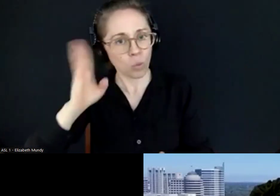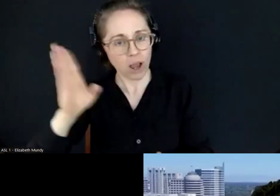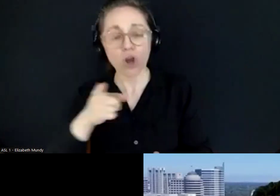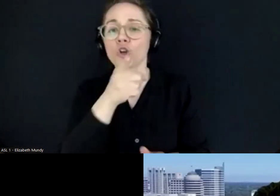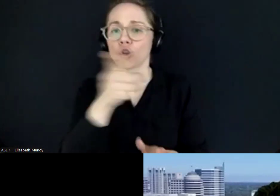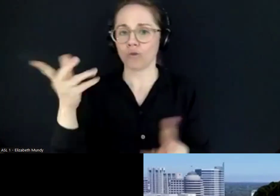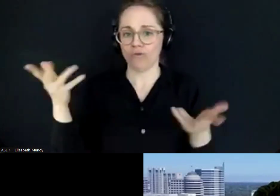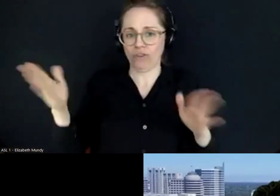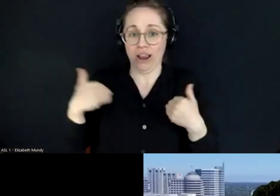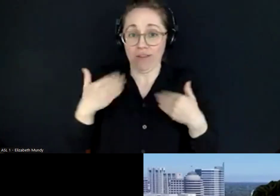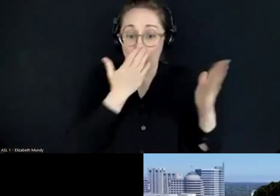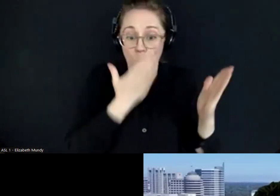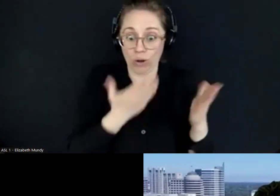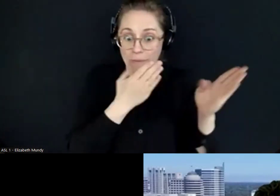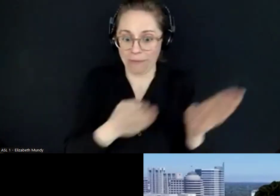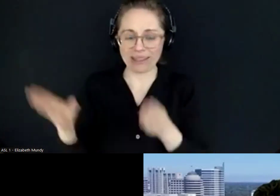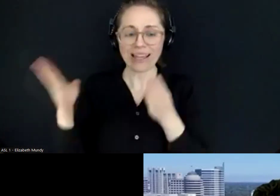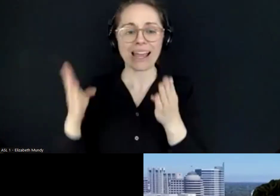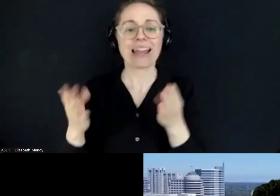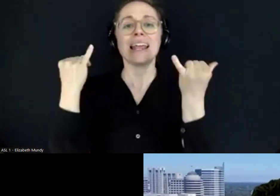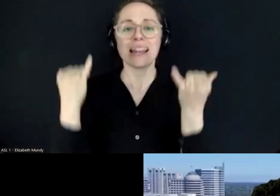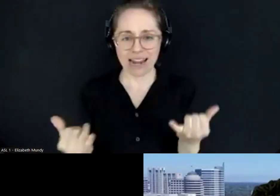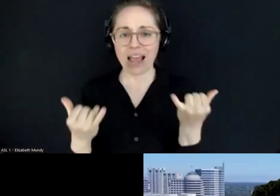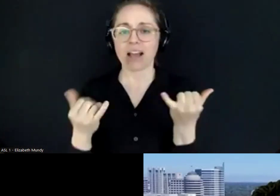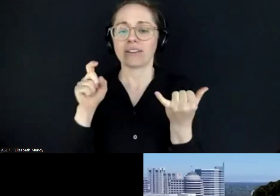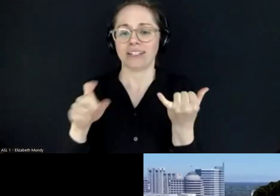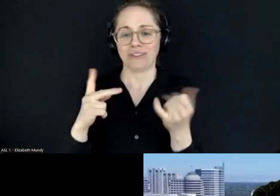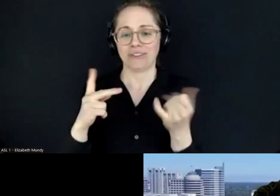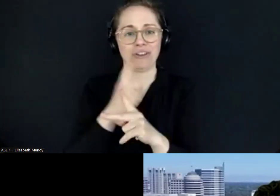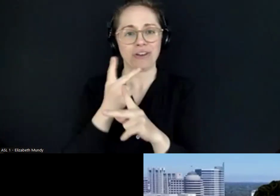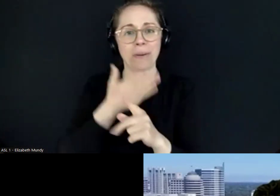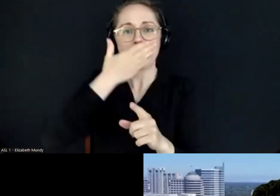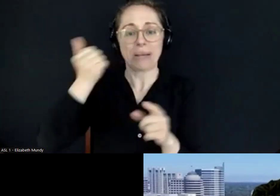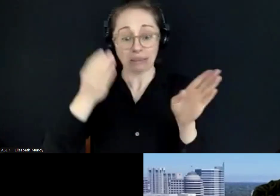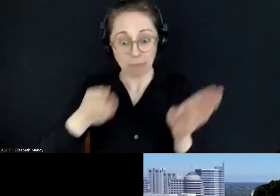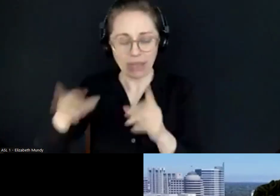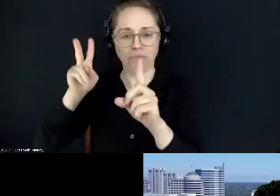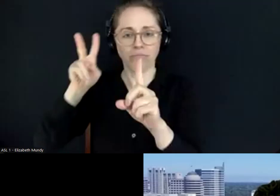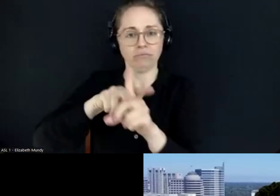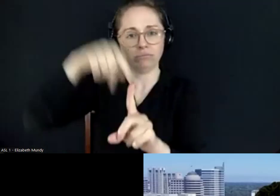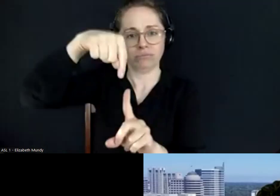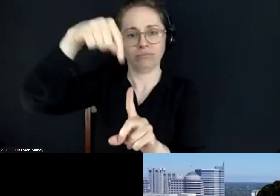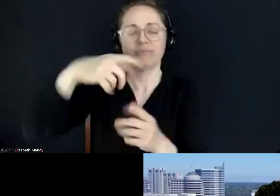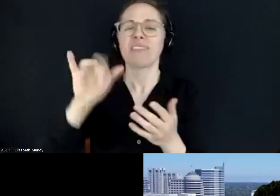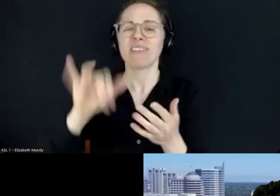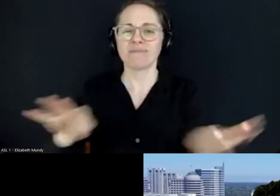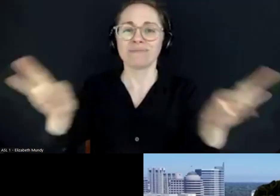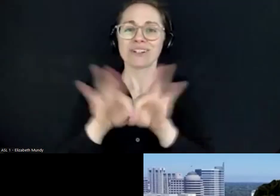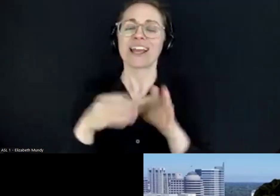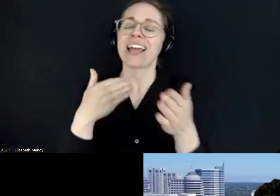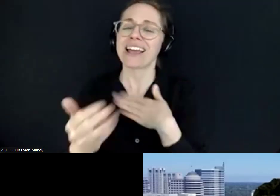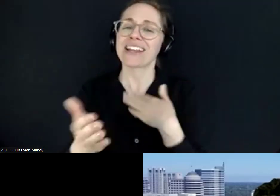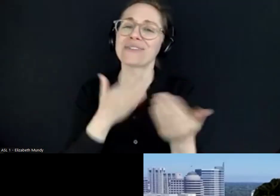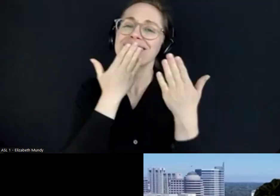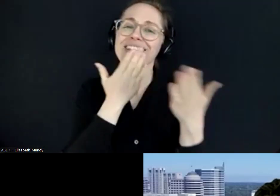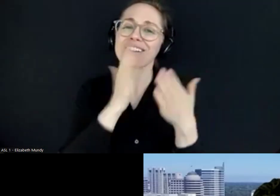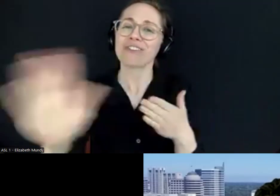have, and now it's about implementation. So thank you for your partnership. I appreciate it, and I'll turn it back to you,